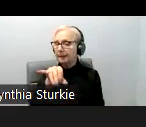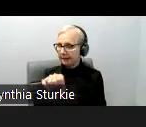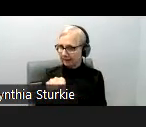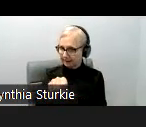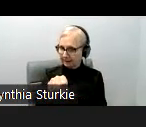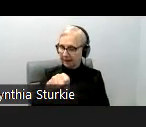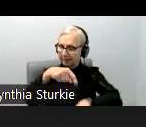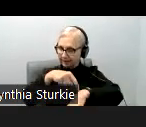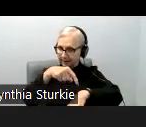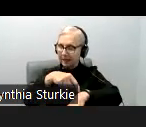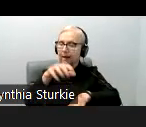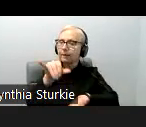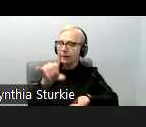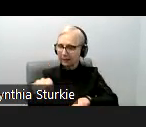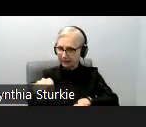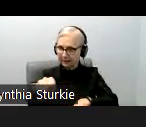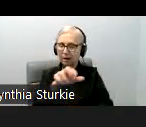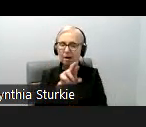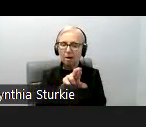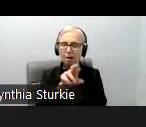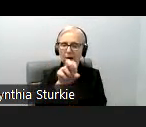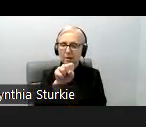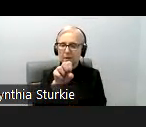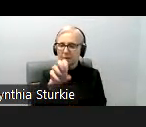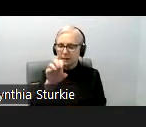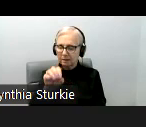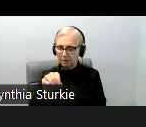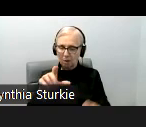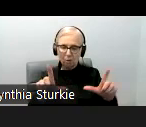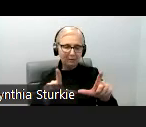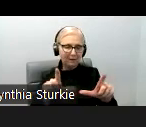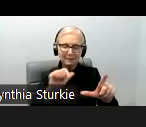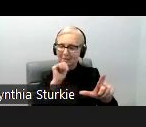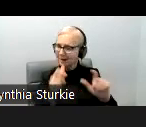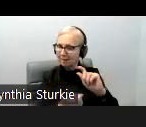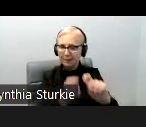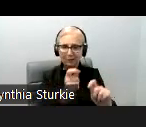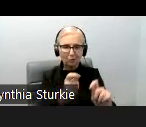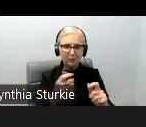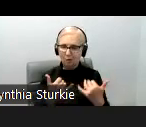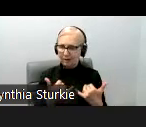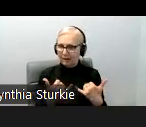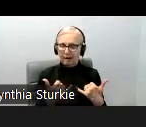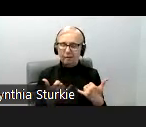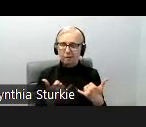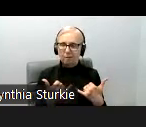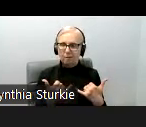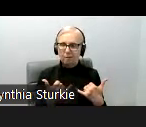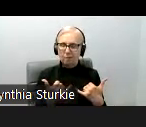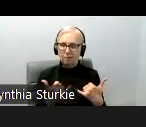the RSSO license is not undergoing revision at this time.